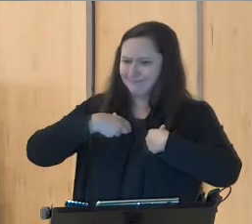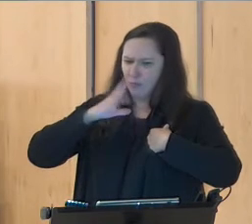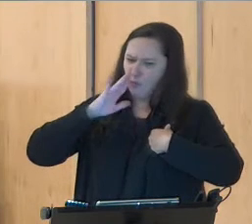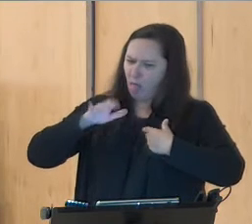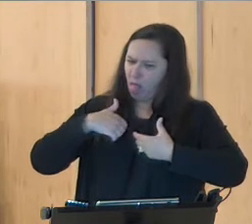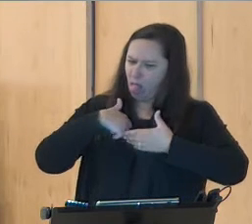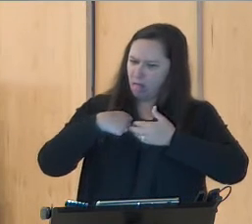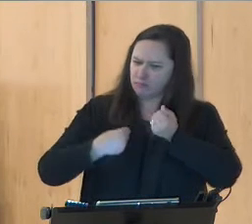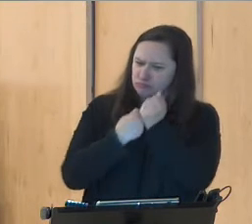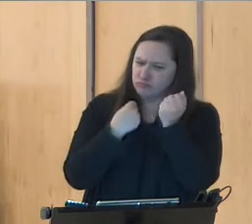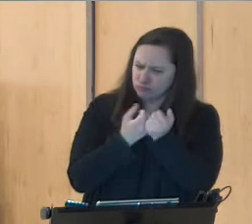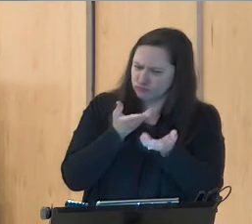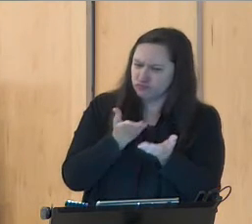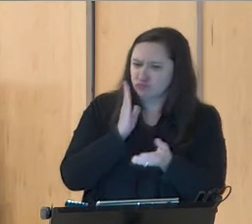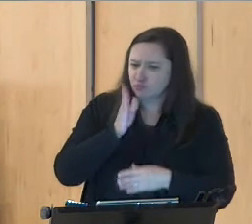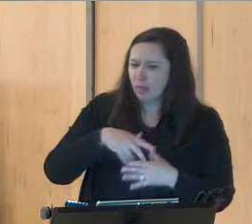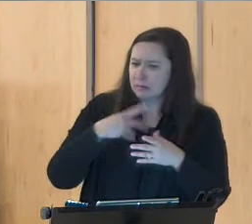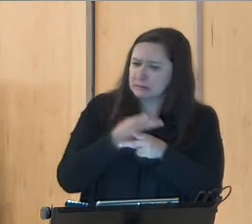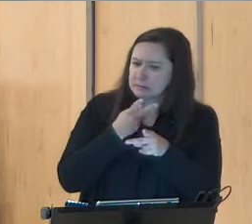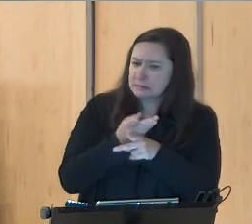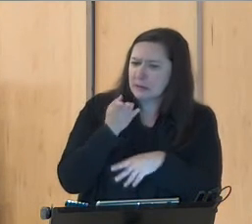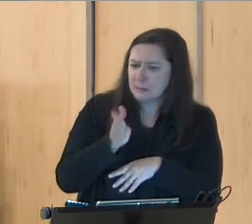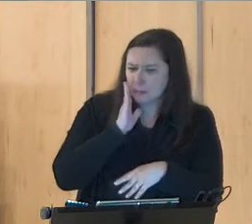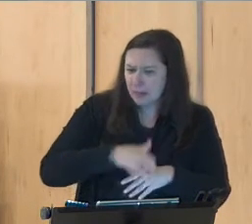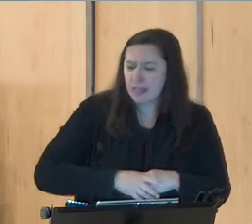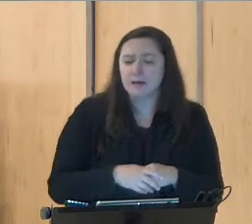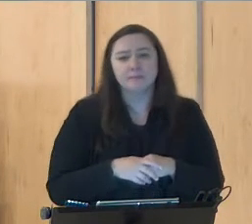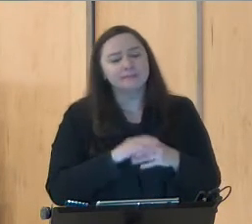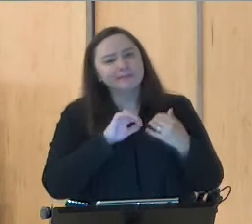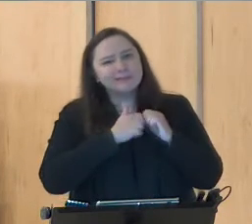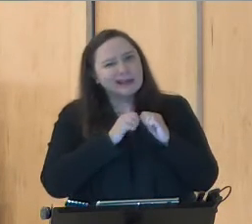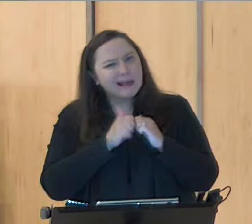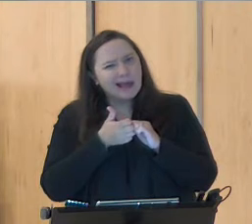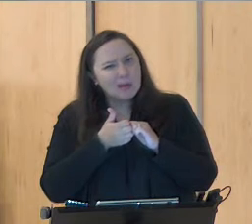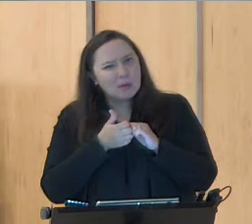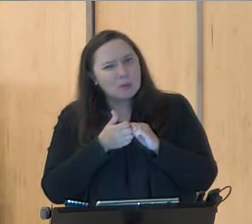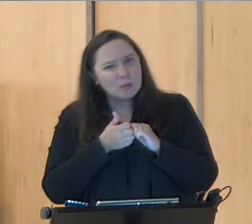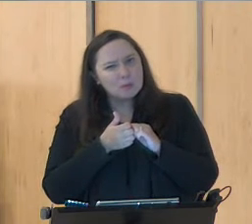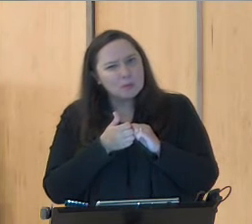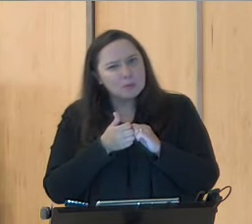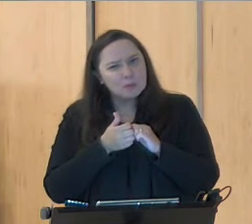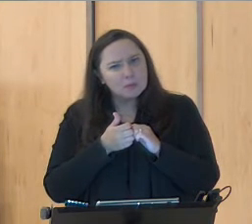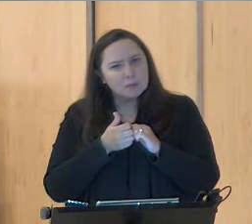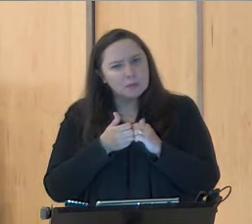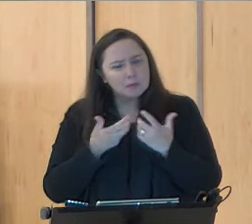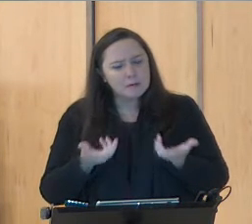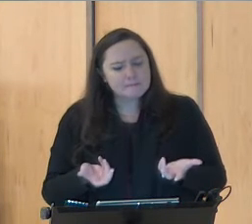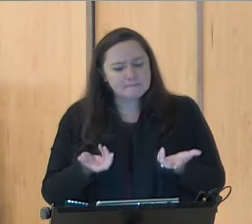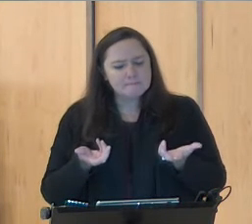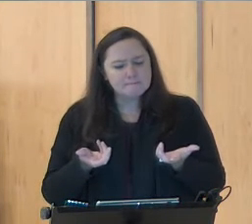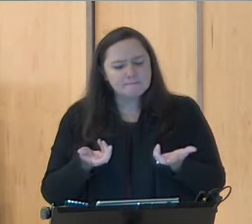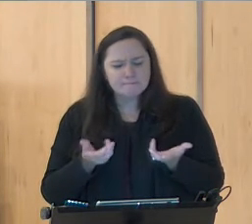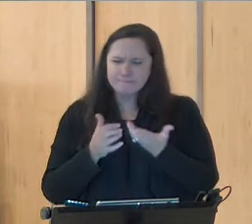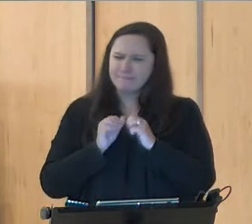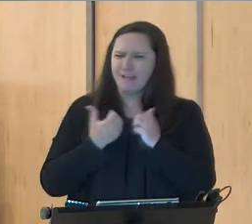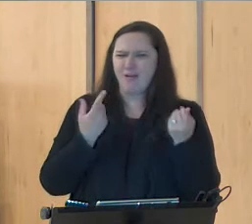rest. And how did Jesus take care of his disciples on their mission